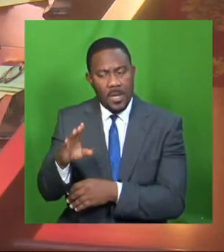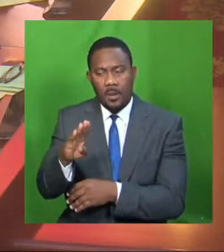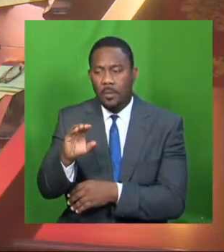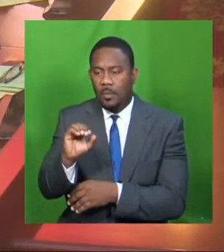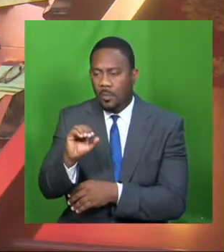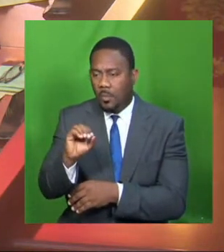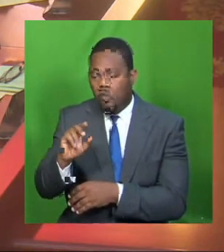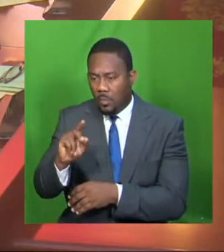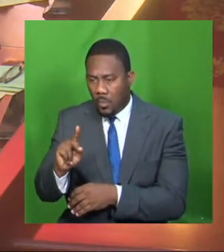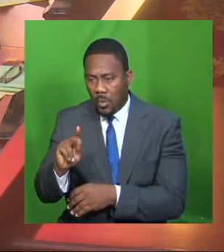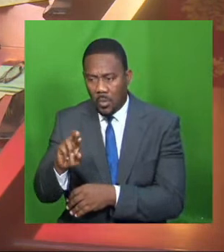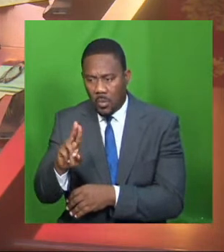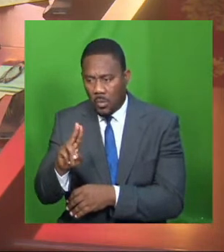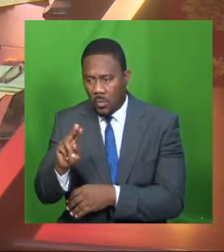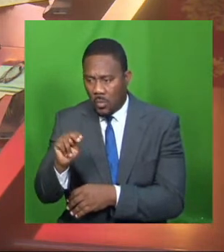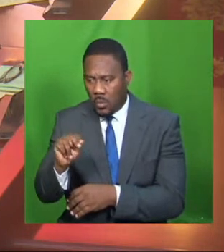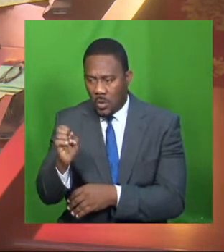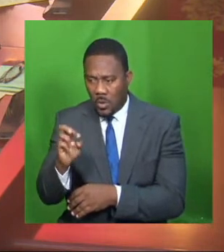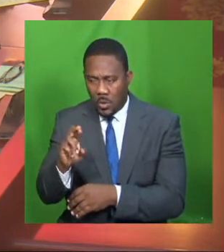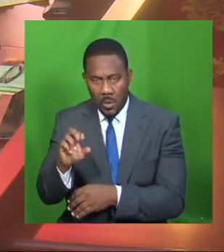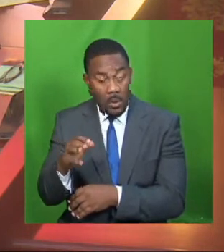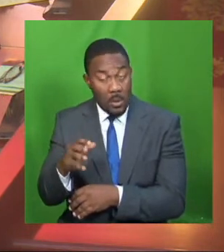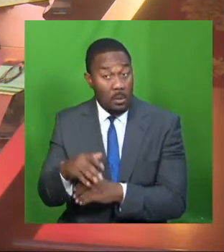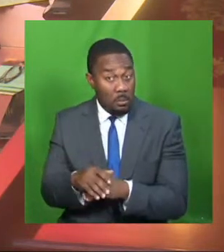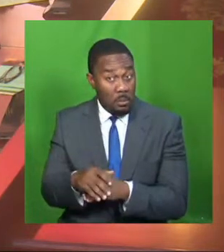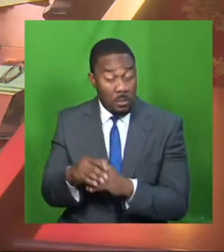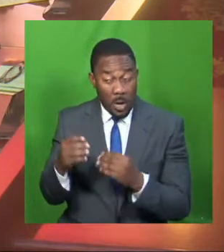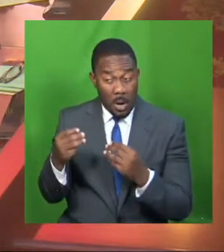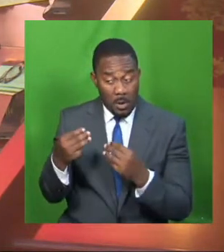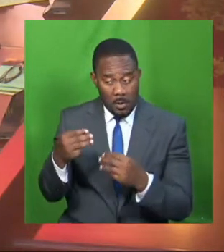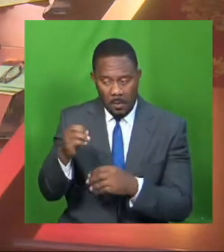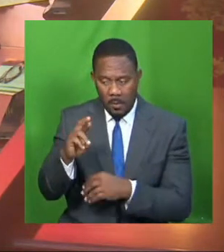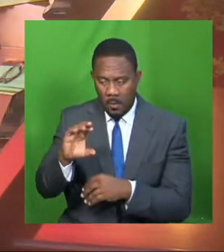Safety Authority for the year 2021.